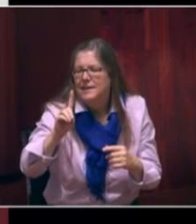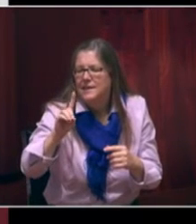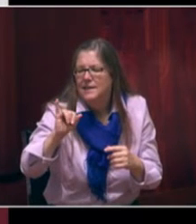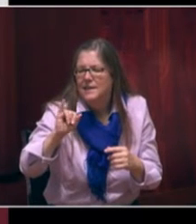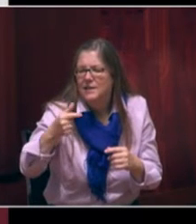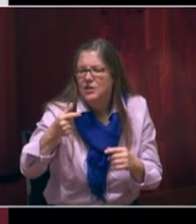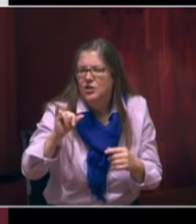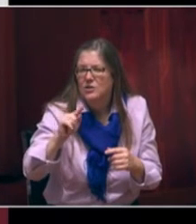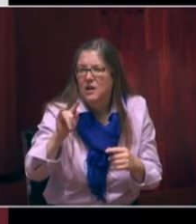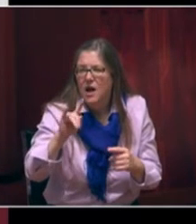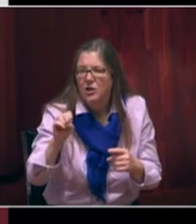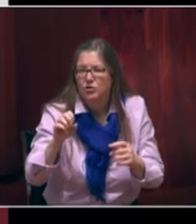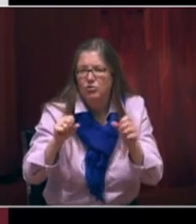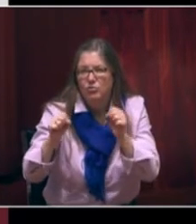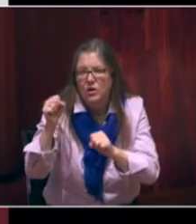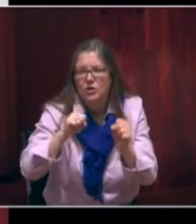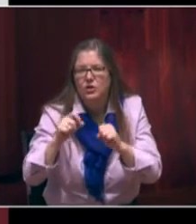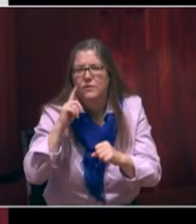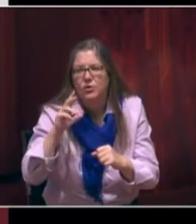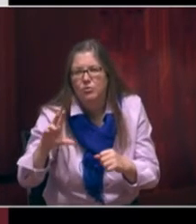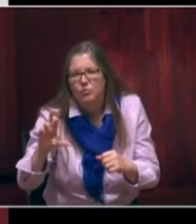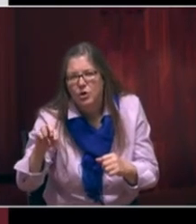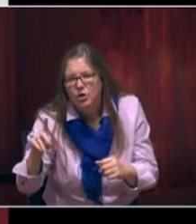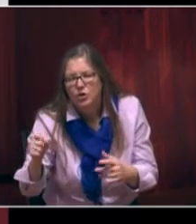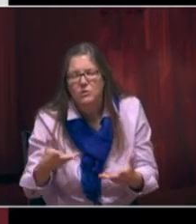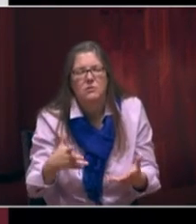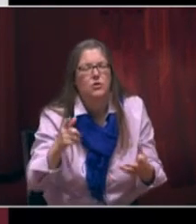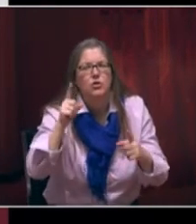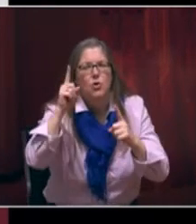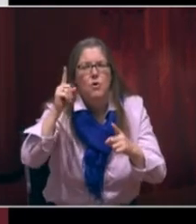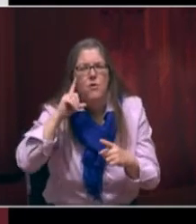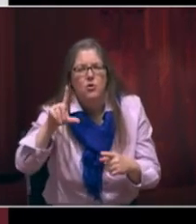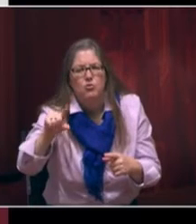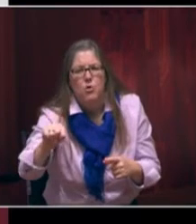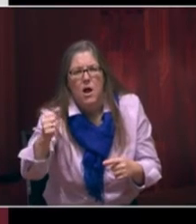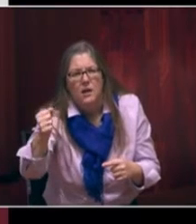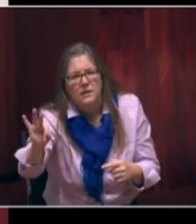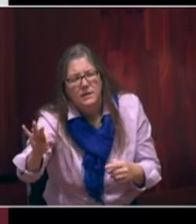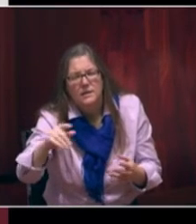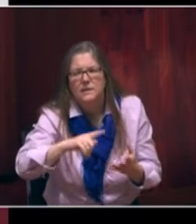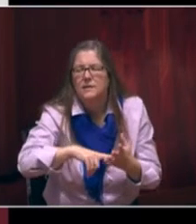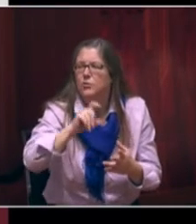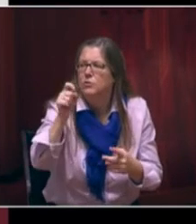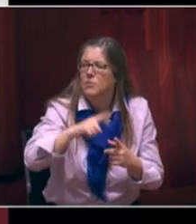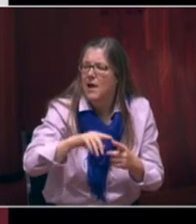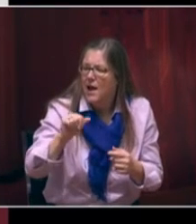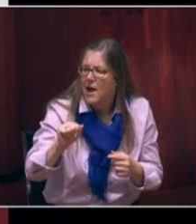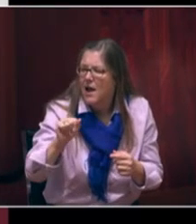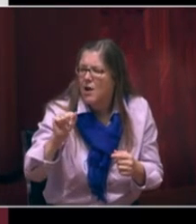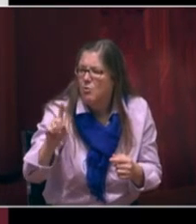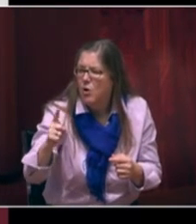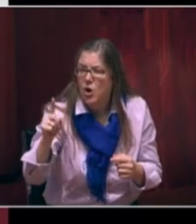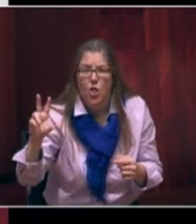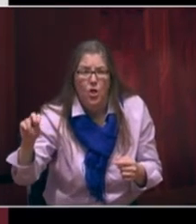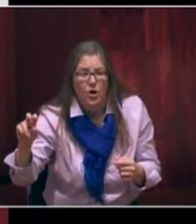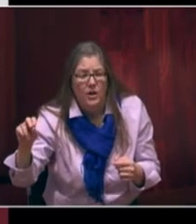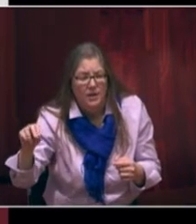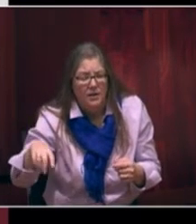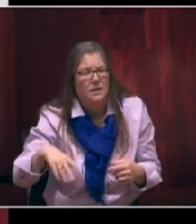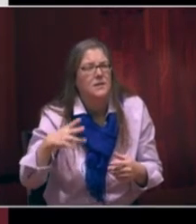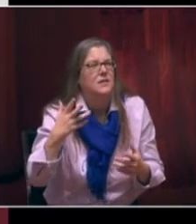to learn more about how you're working towards 2019. We have a question about A130 and a couple other questions. But again, the look and feel will be very